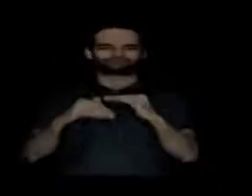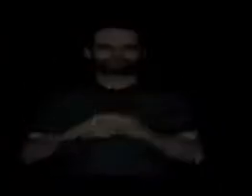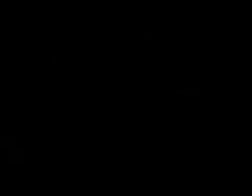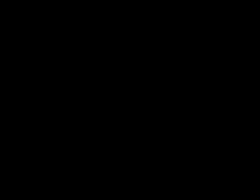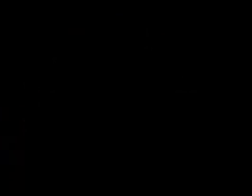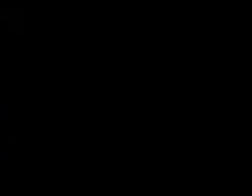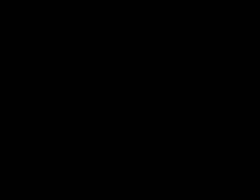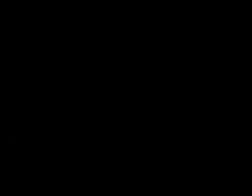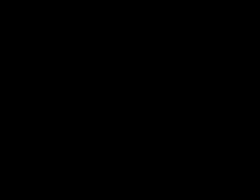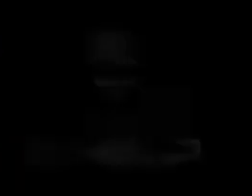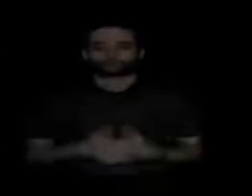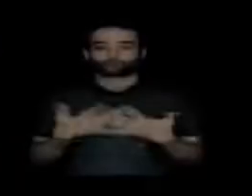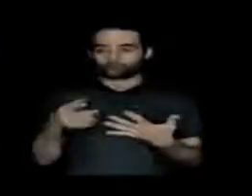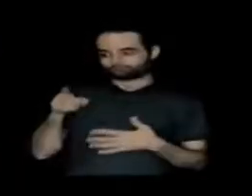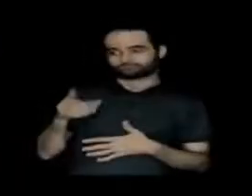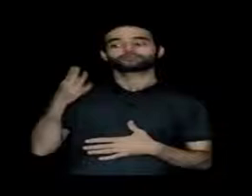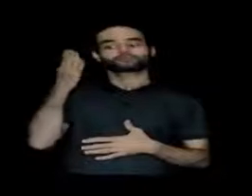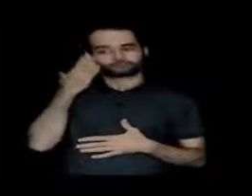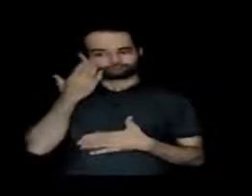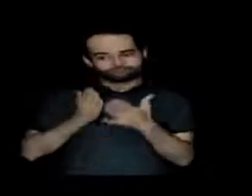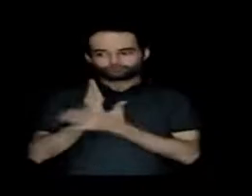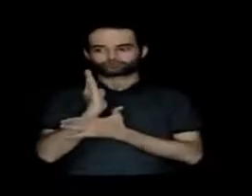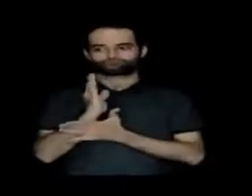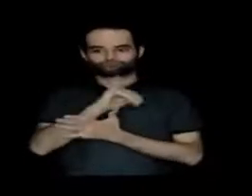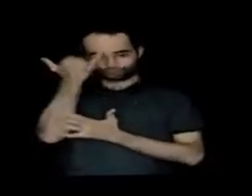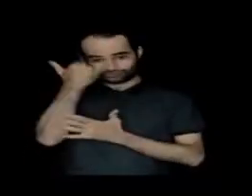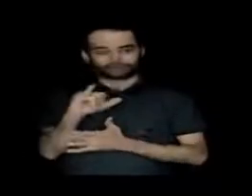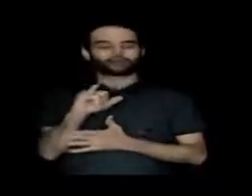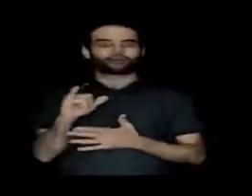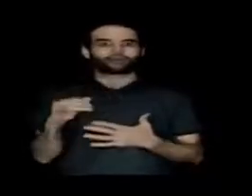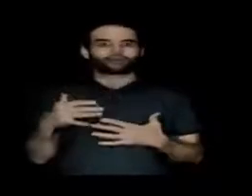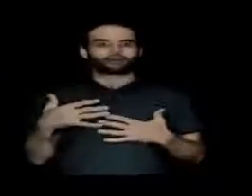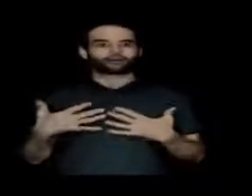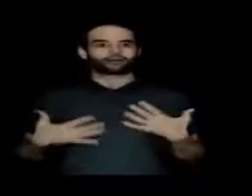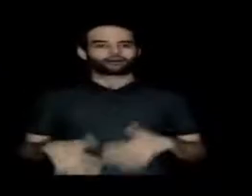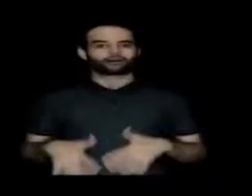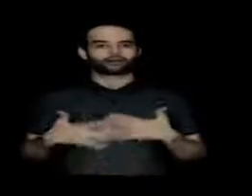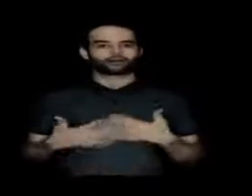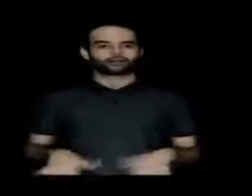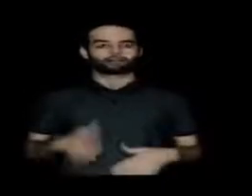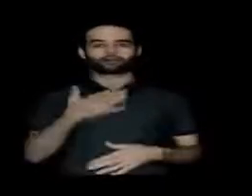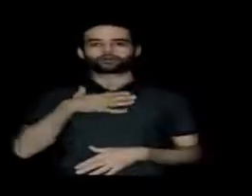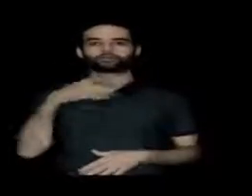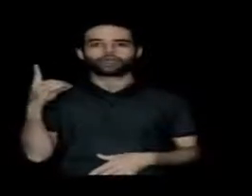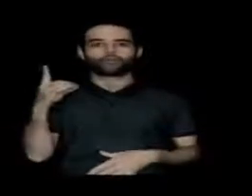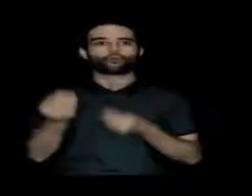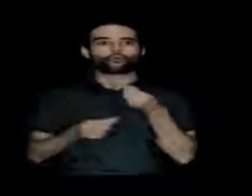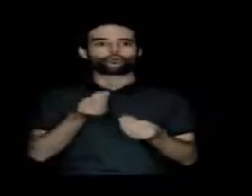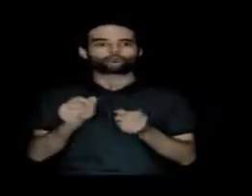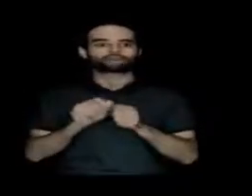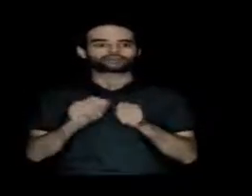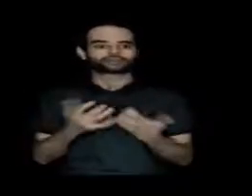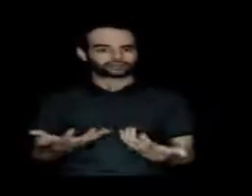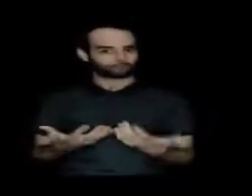She called the wrong number and the person on the other side was asking what it was, what happened, and I said, I'm sorry,